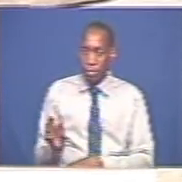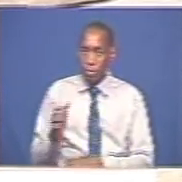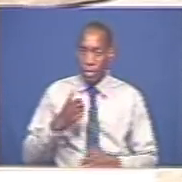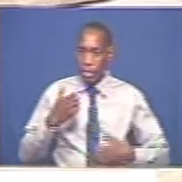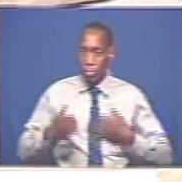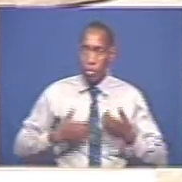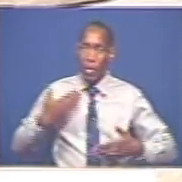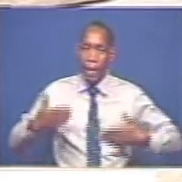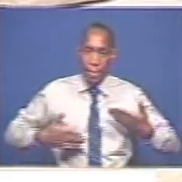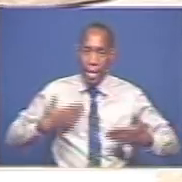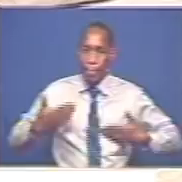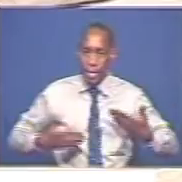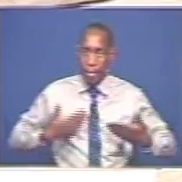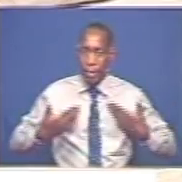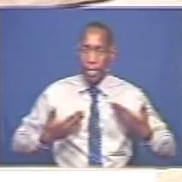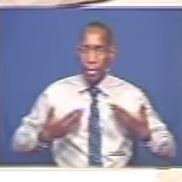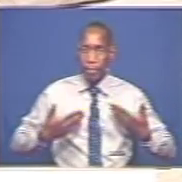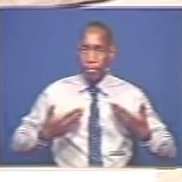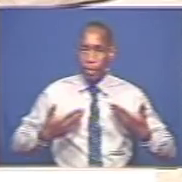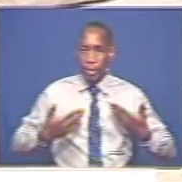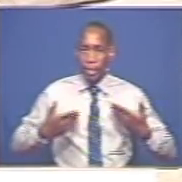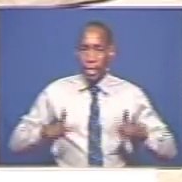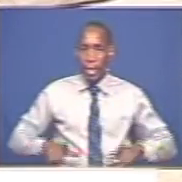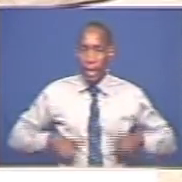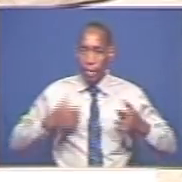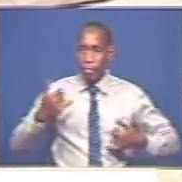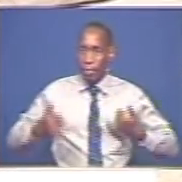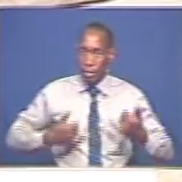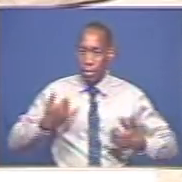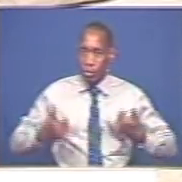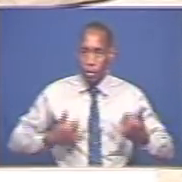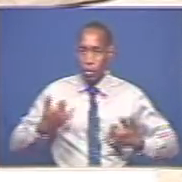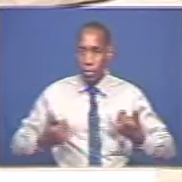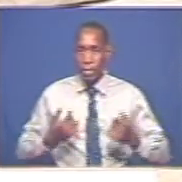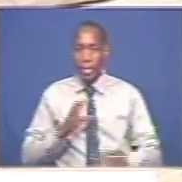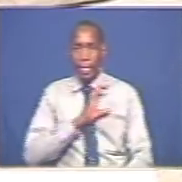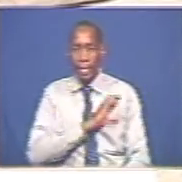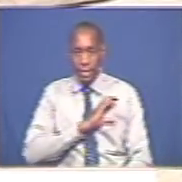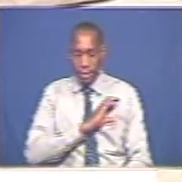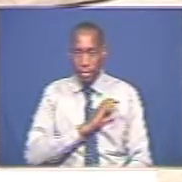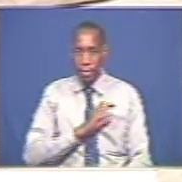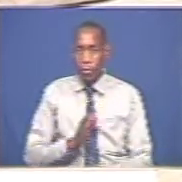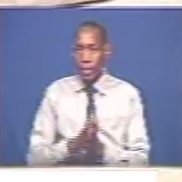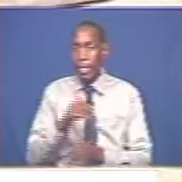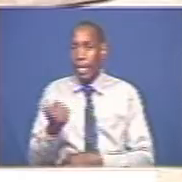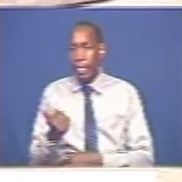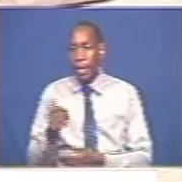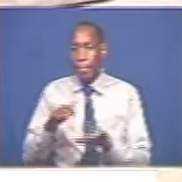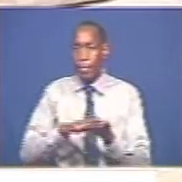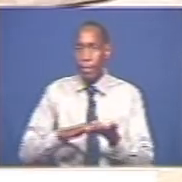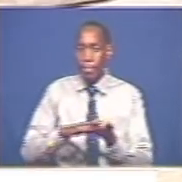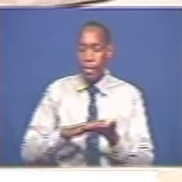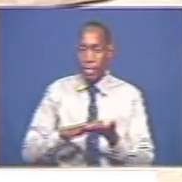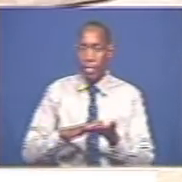happy and life is party. The sanguines and the cholerics. Then, although there are other basic